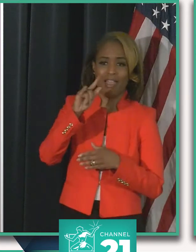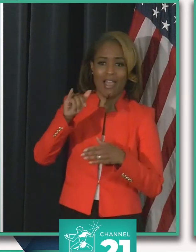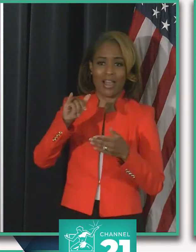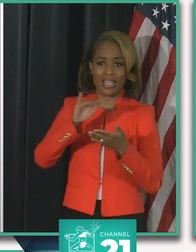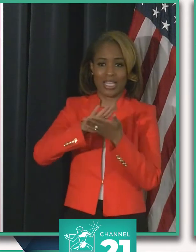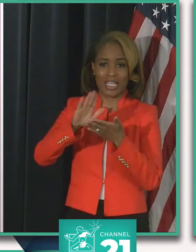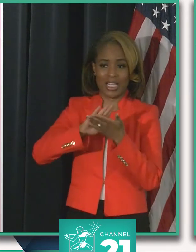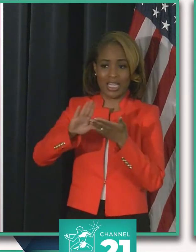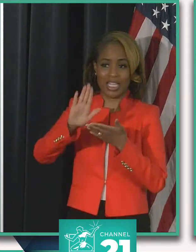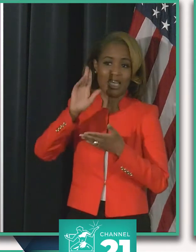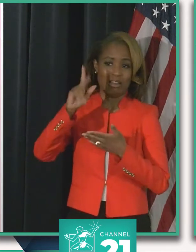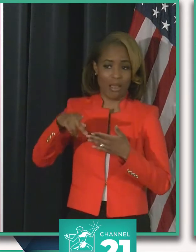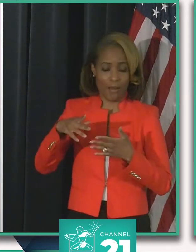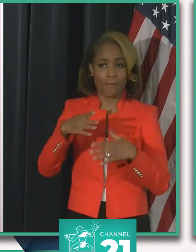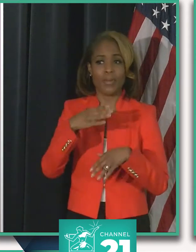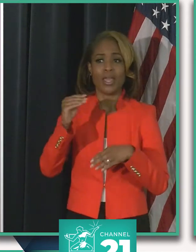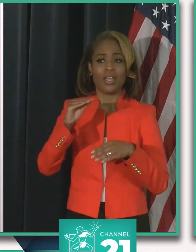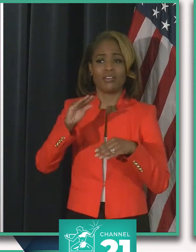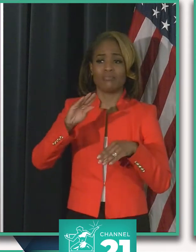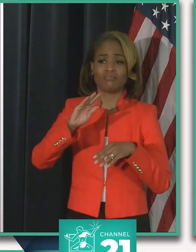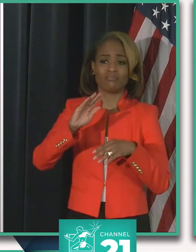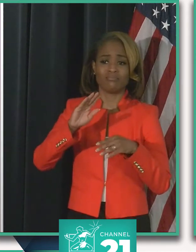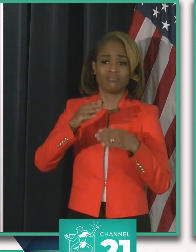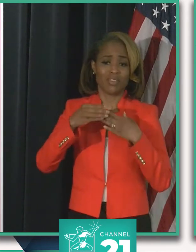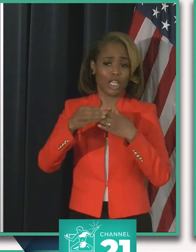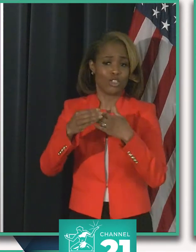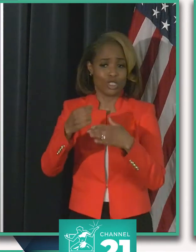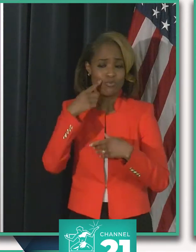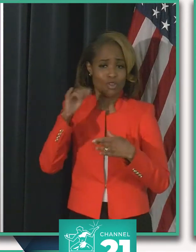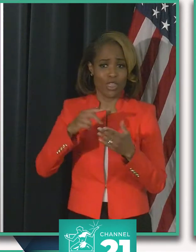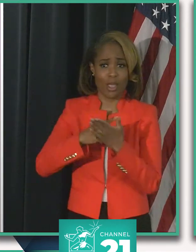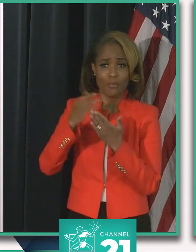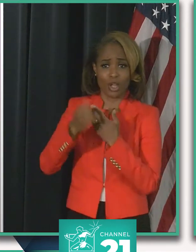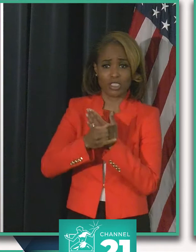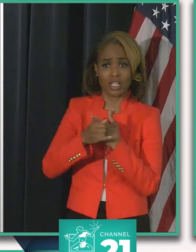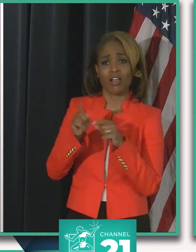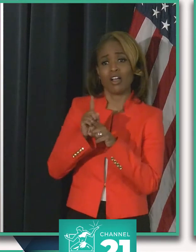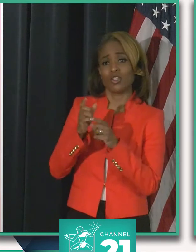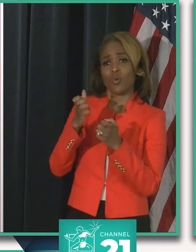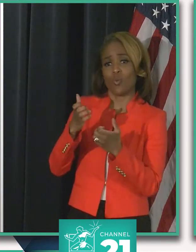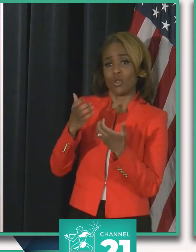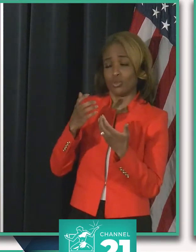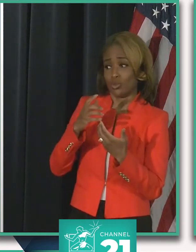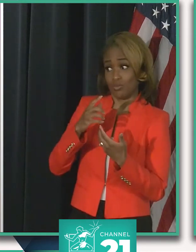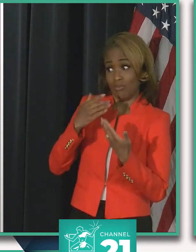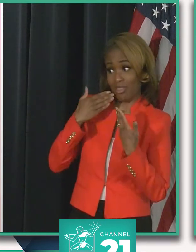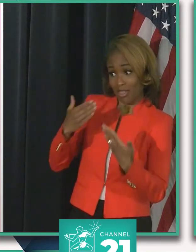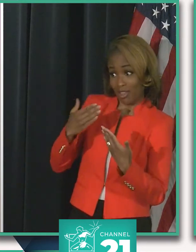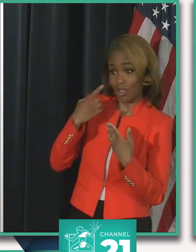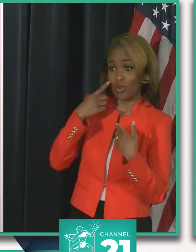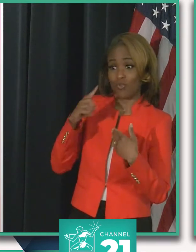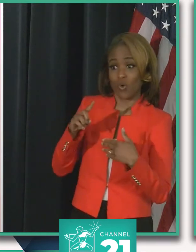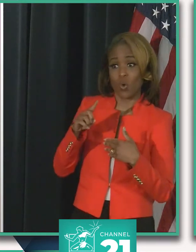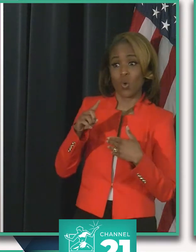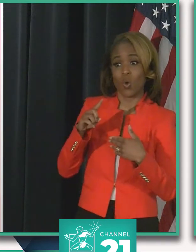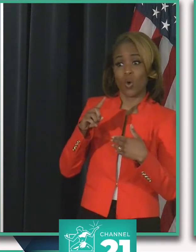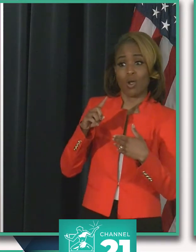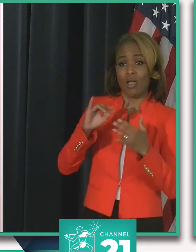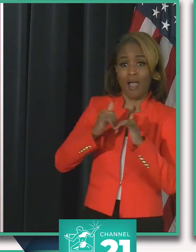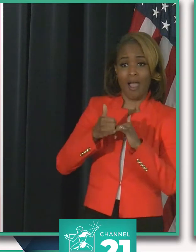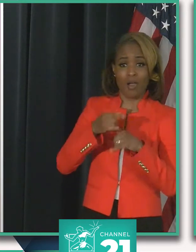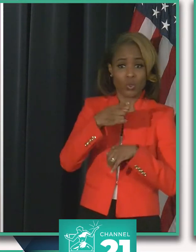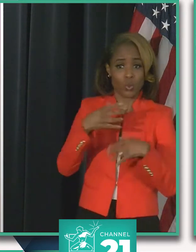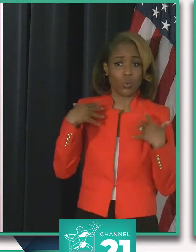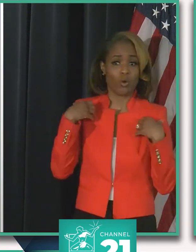all that's given, providing leadership to that project. I'd also like to personally thank you for the efficient way that you and the